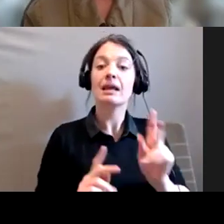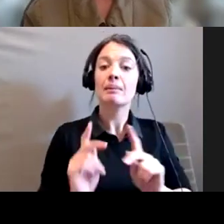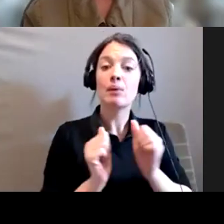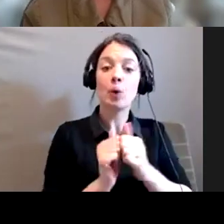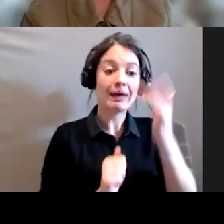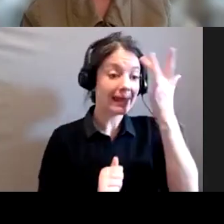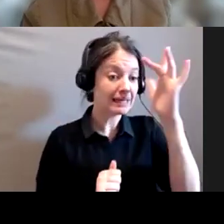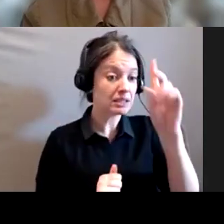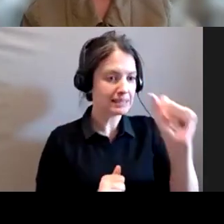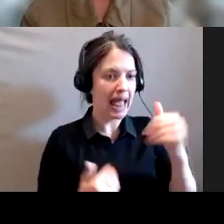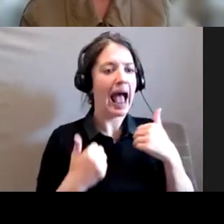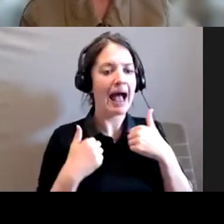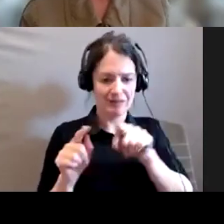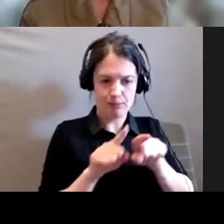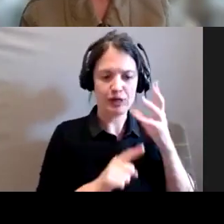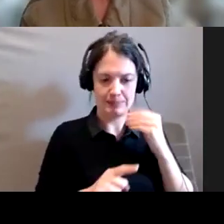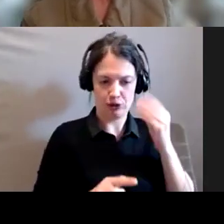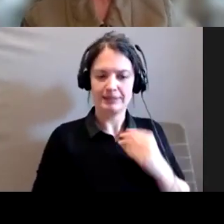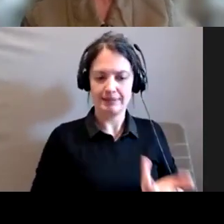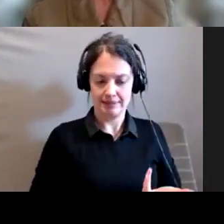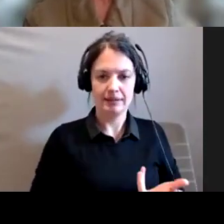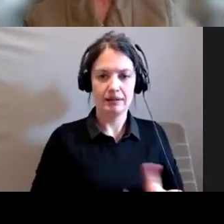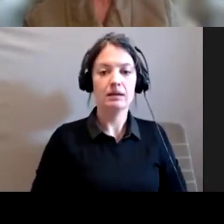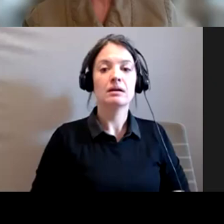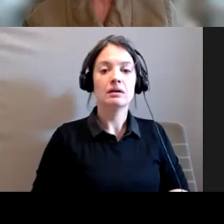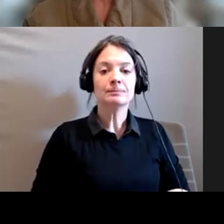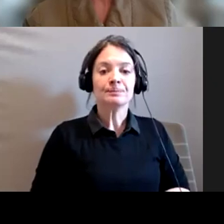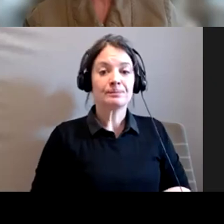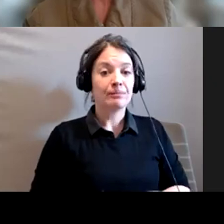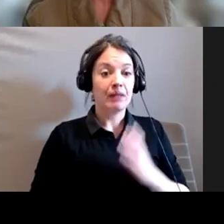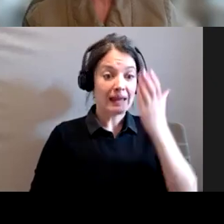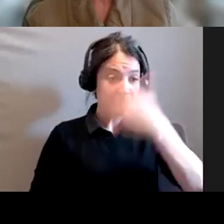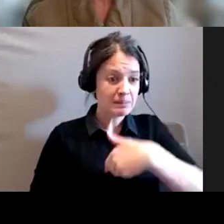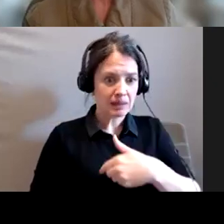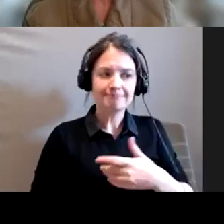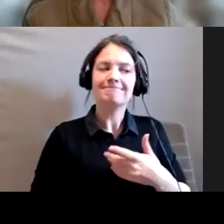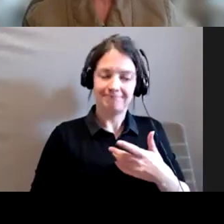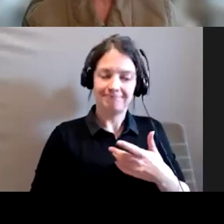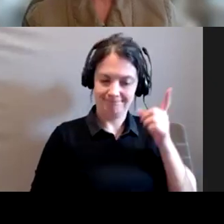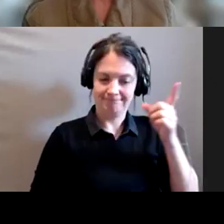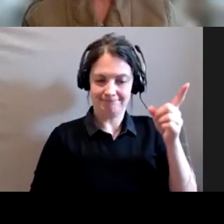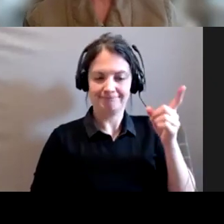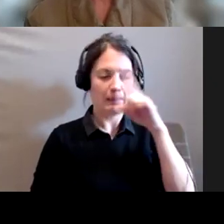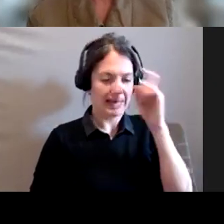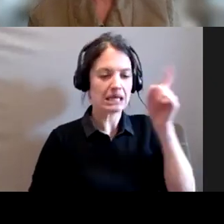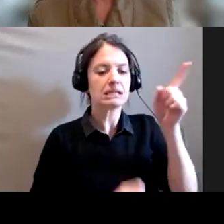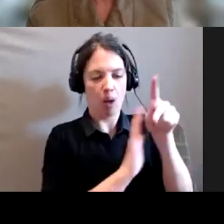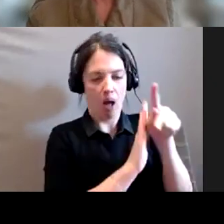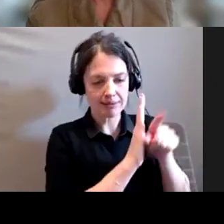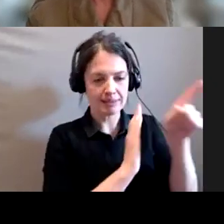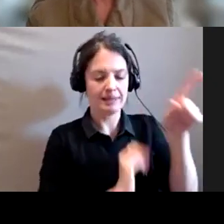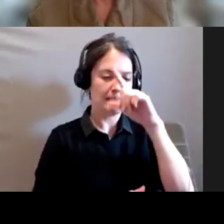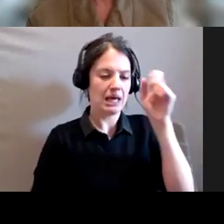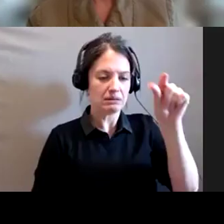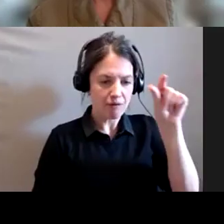So invisibility isn't accidental. It's built into how research, policy, and services are structured. I think, again,